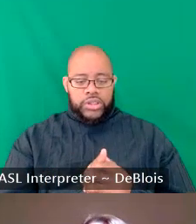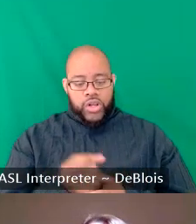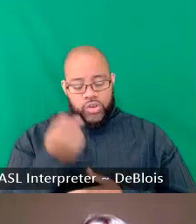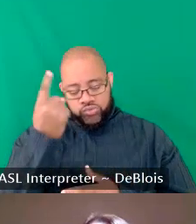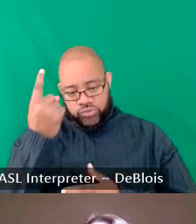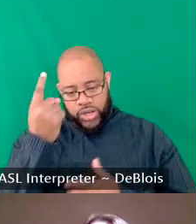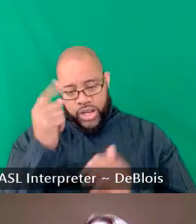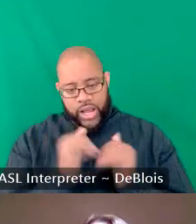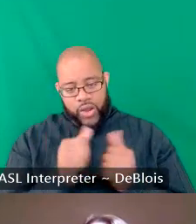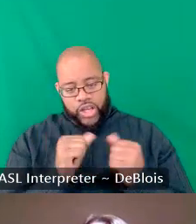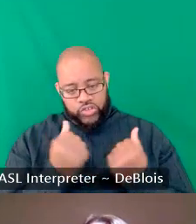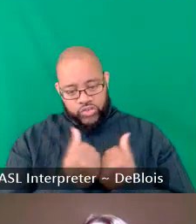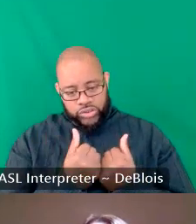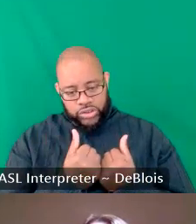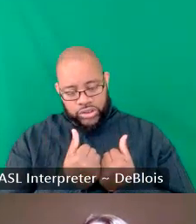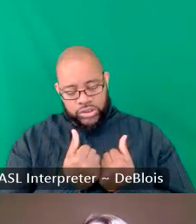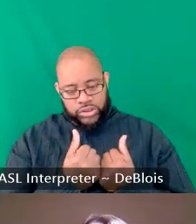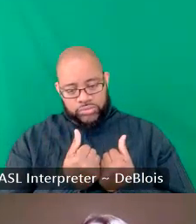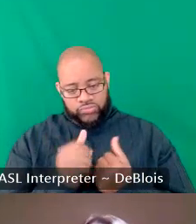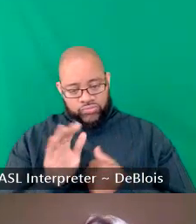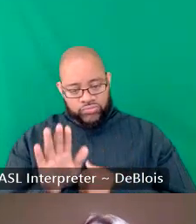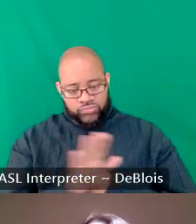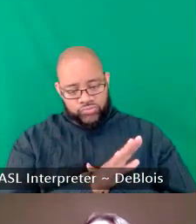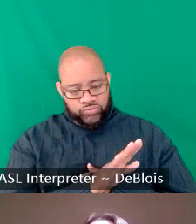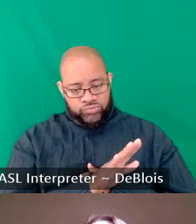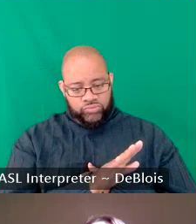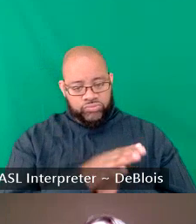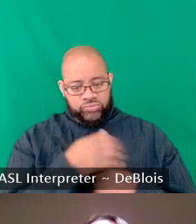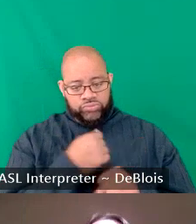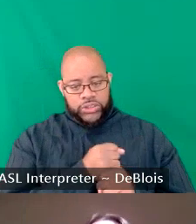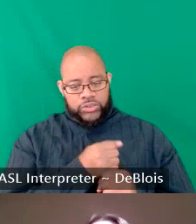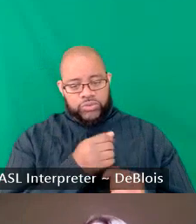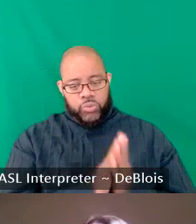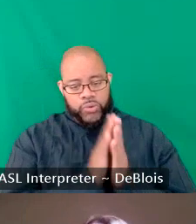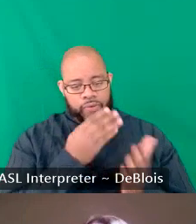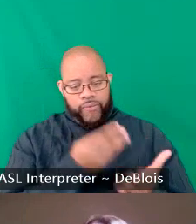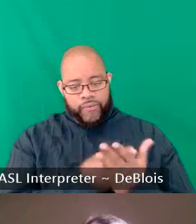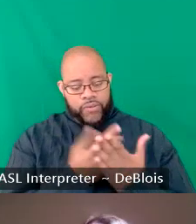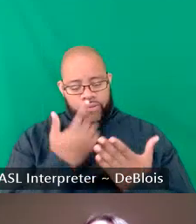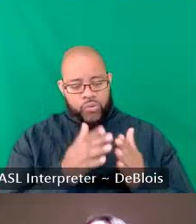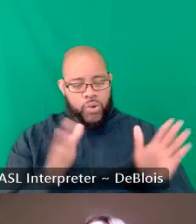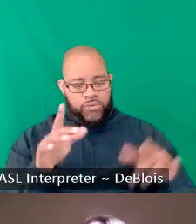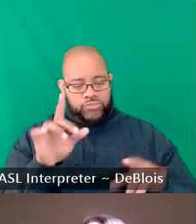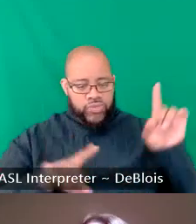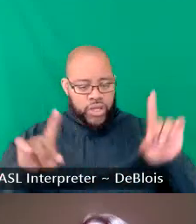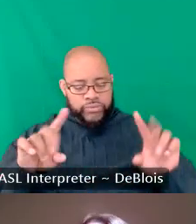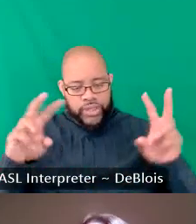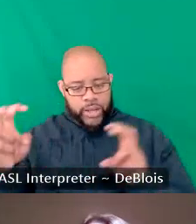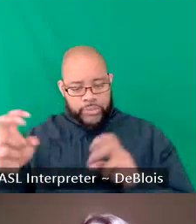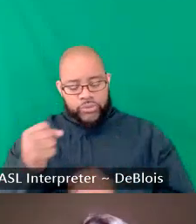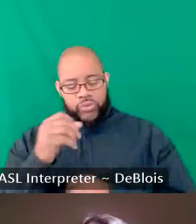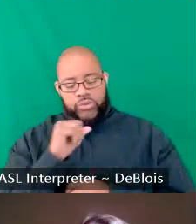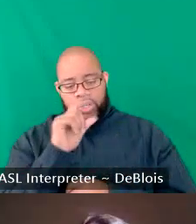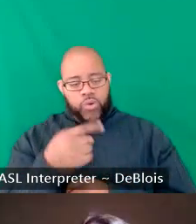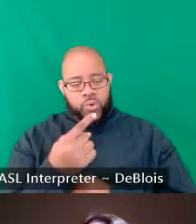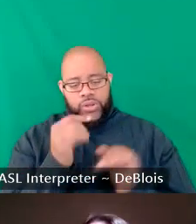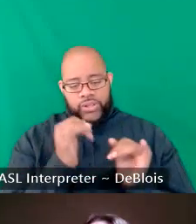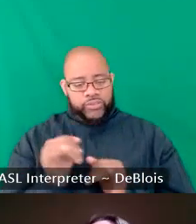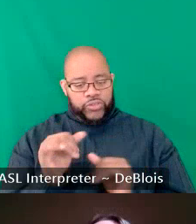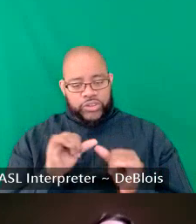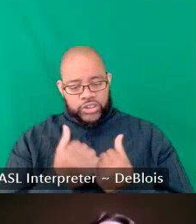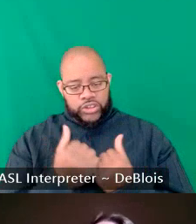understand how agencies are making requests for funds for a wide variety of topics. So not just an individual